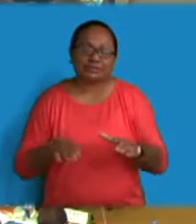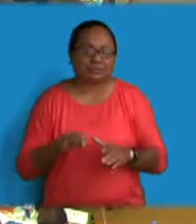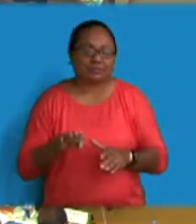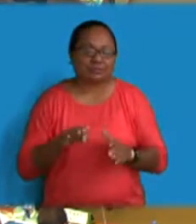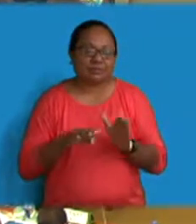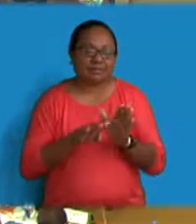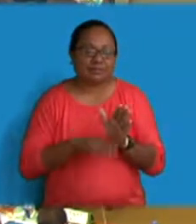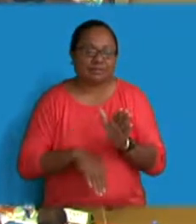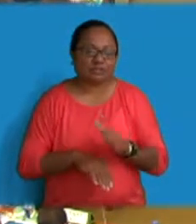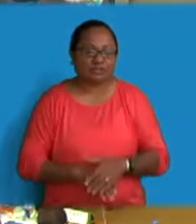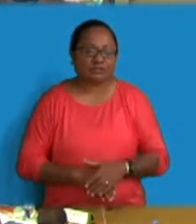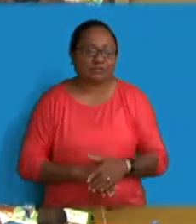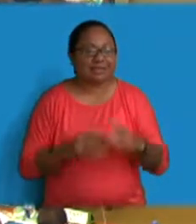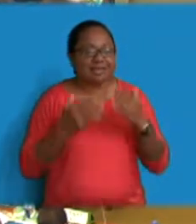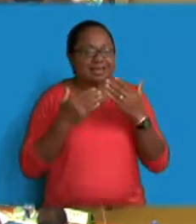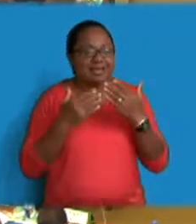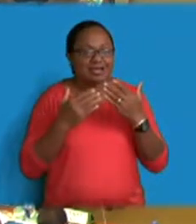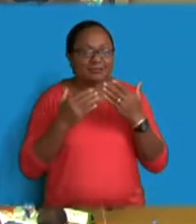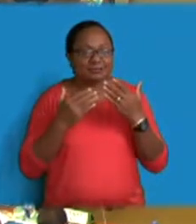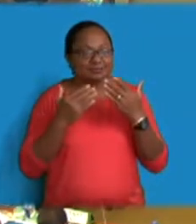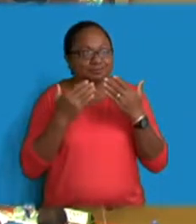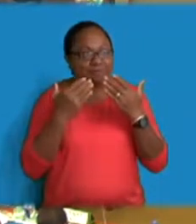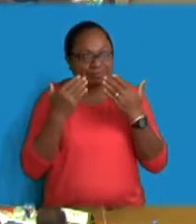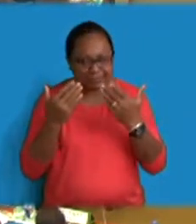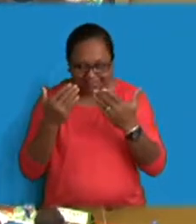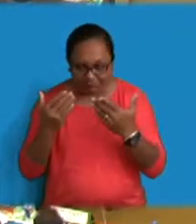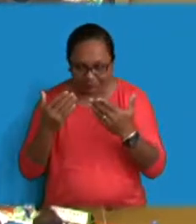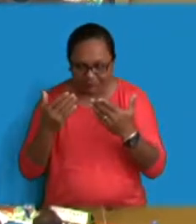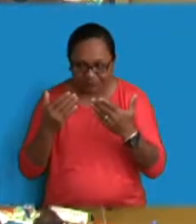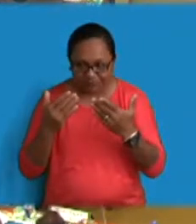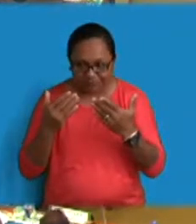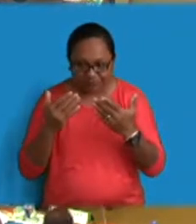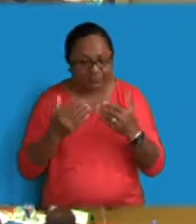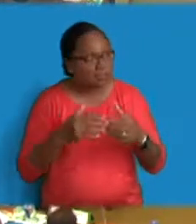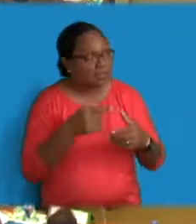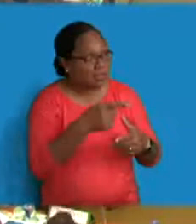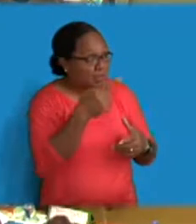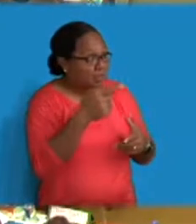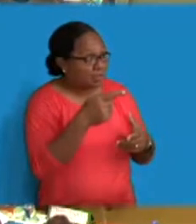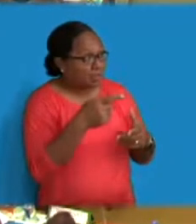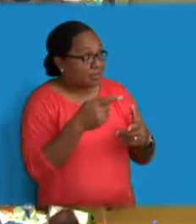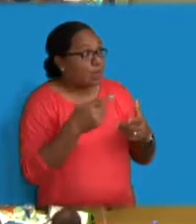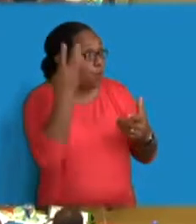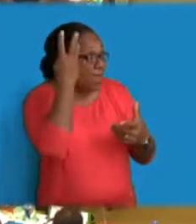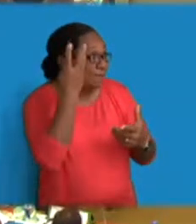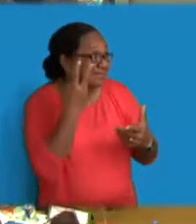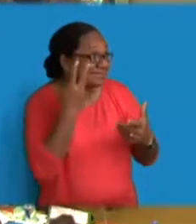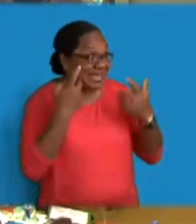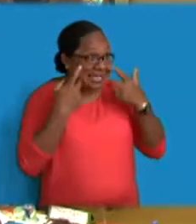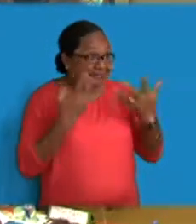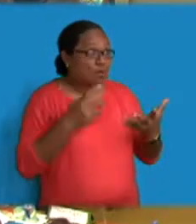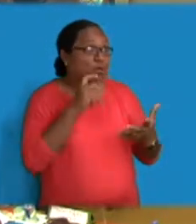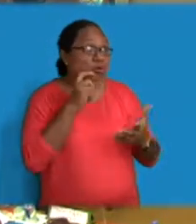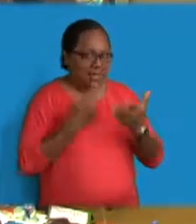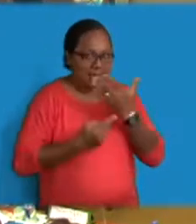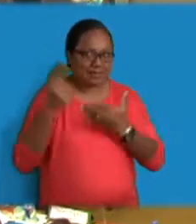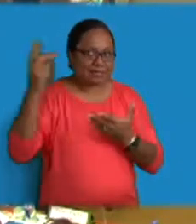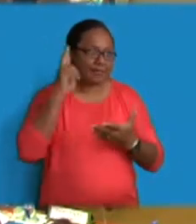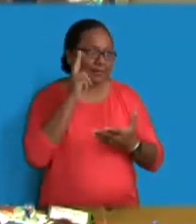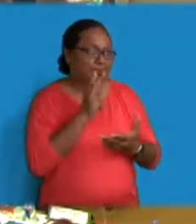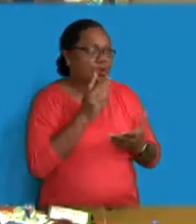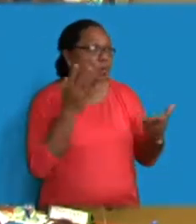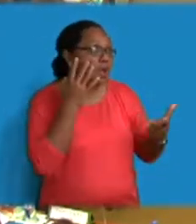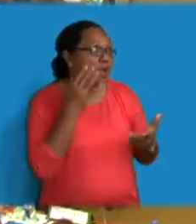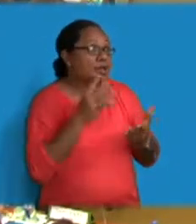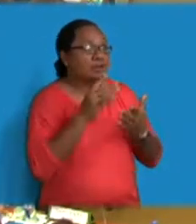Thank you, Madam Speaker. The 2017 National Women's Expo, which will be held at the Vodafone Arena from the 14th to the 16th